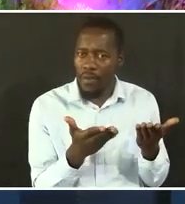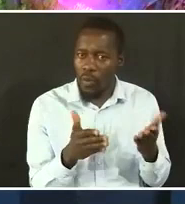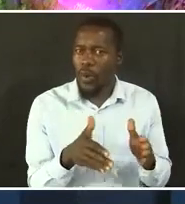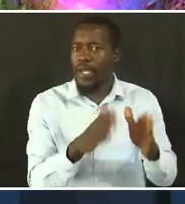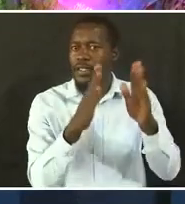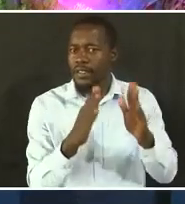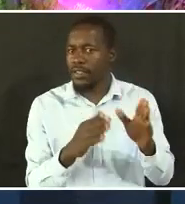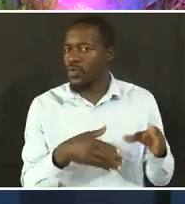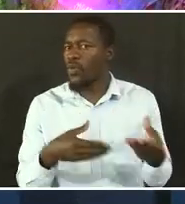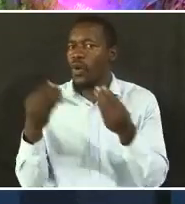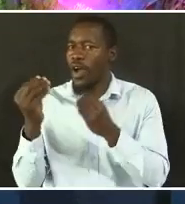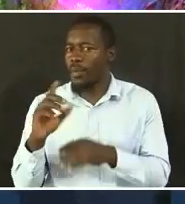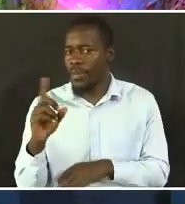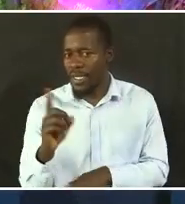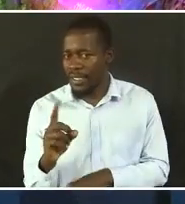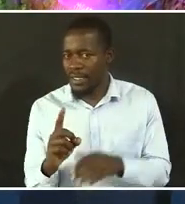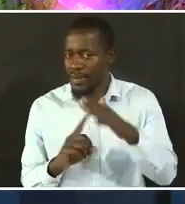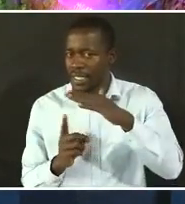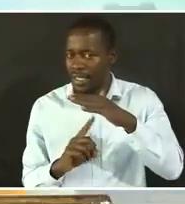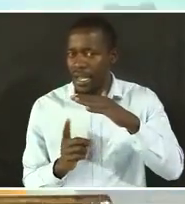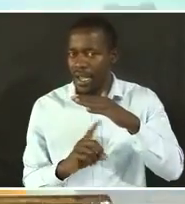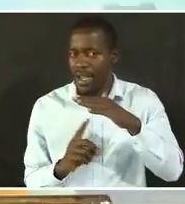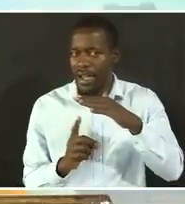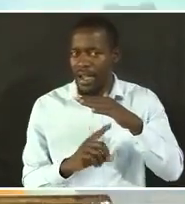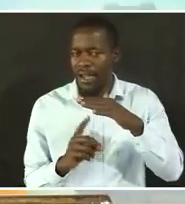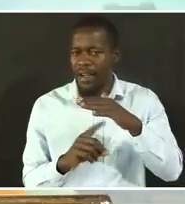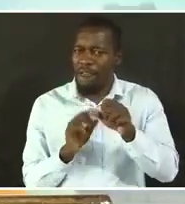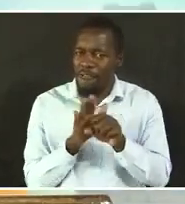TMI. There are things you don't need to be begged to do.